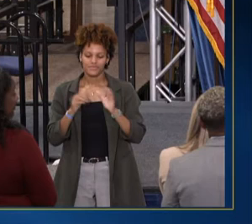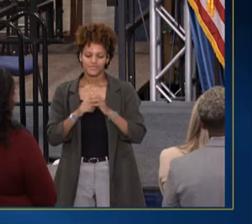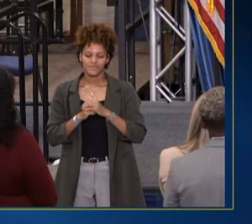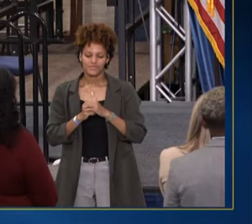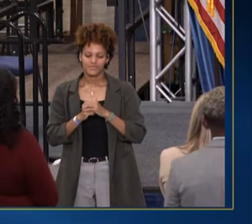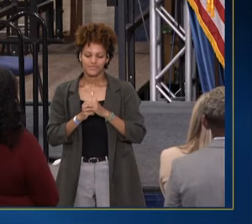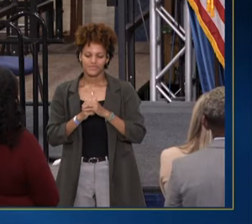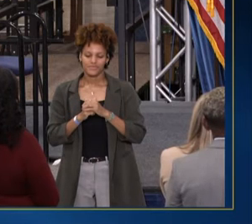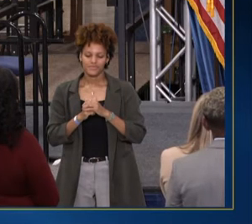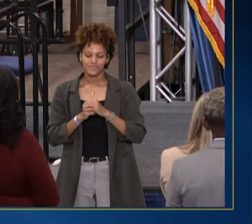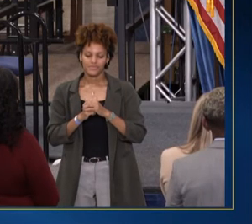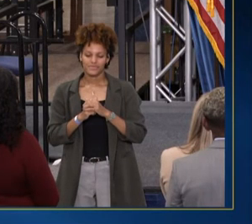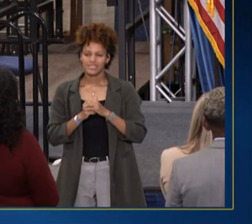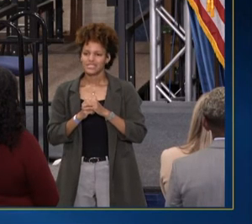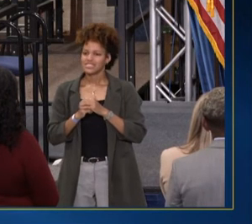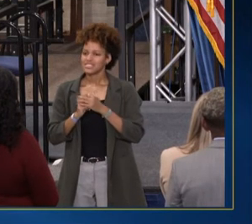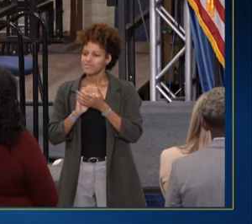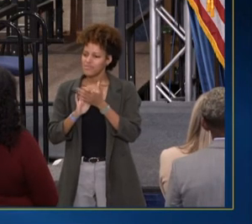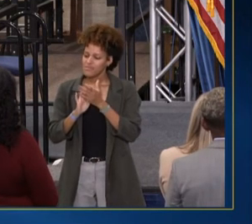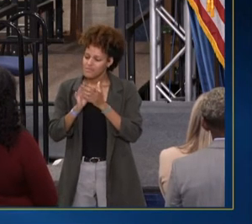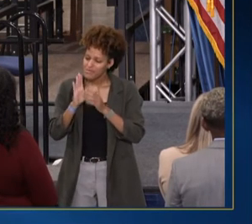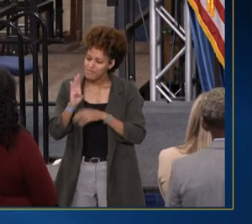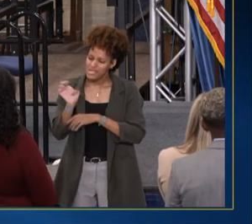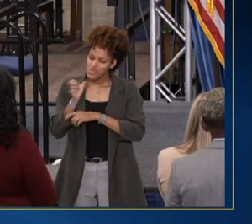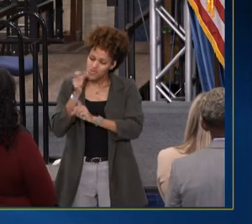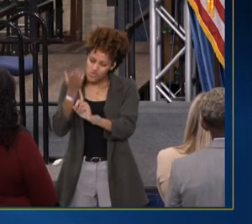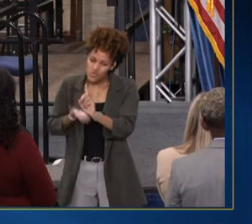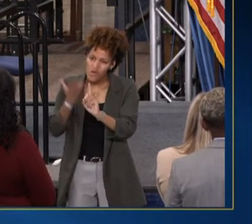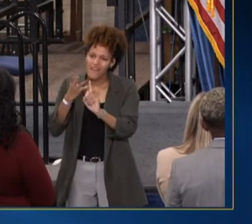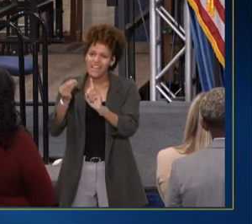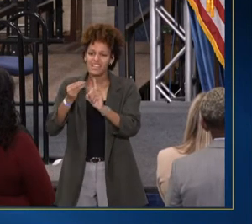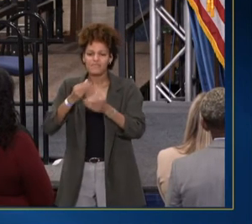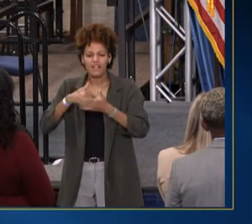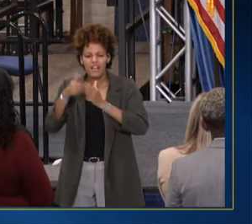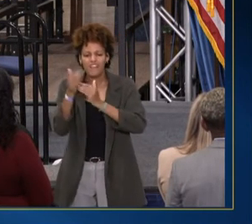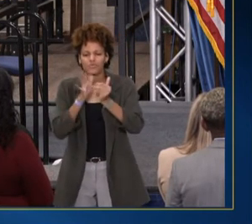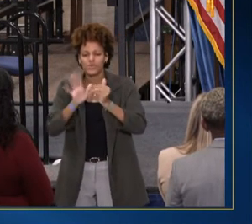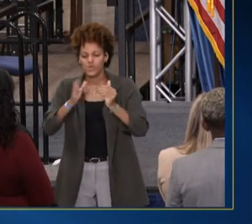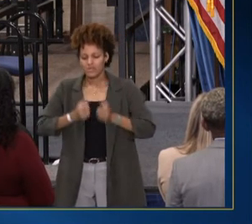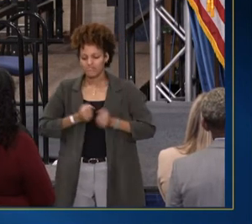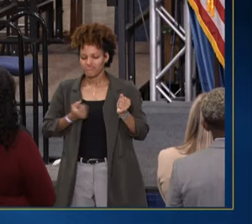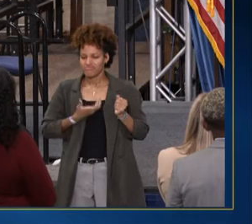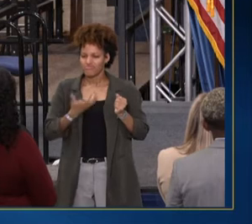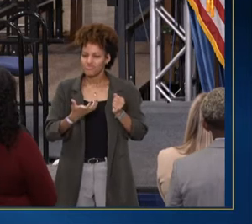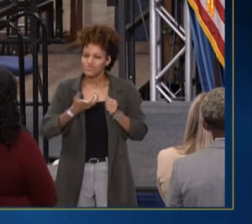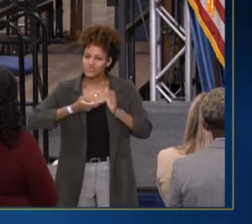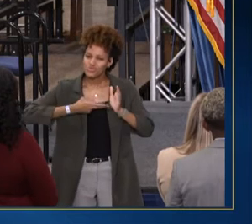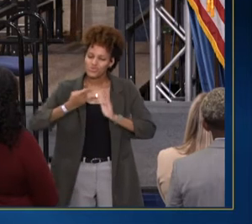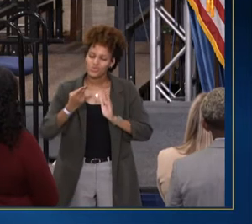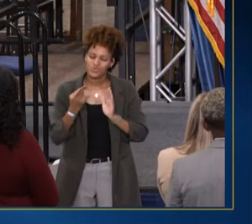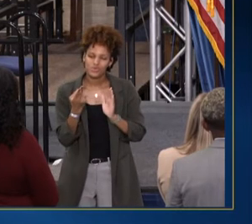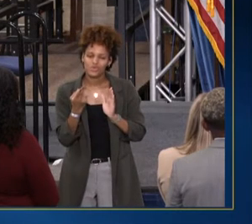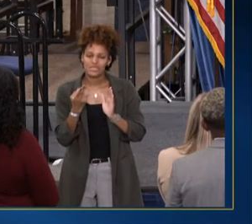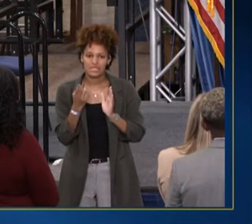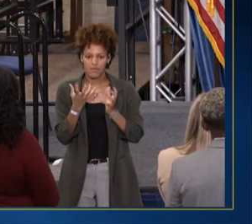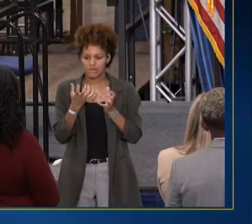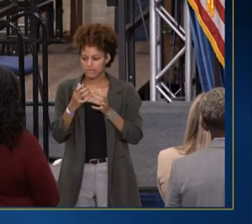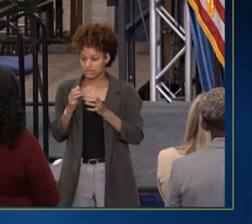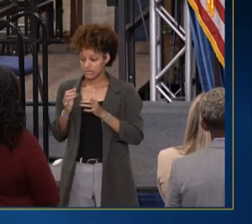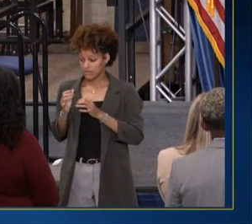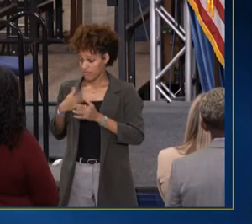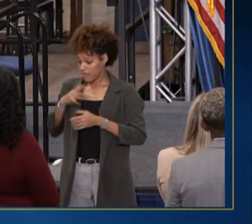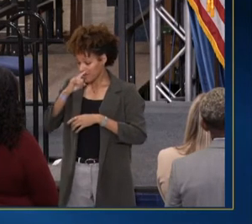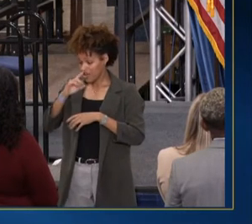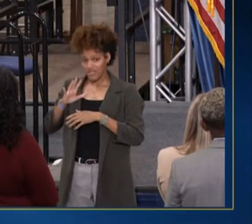to be who they are and to be comfortable in their truth. And I want the same thing that I want for my daughter for